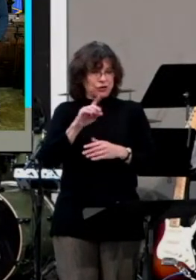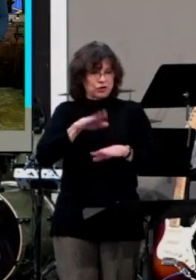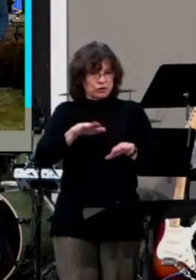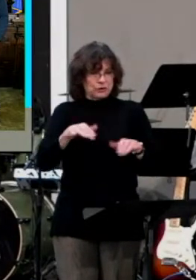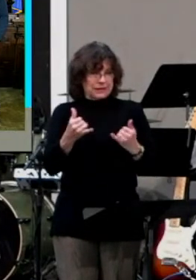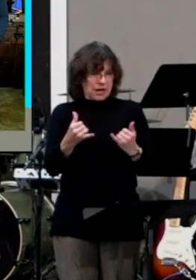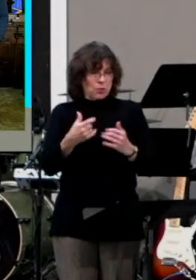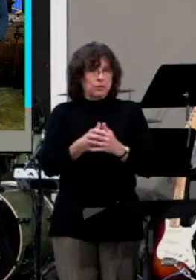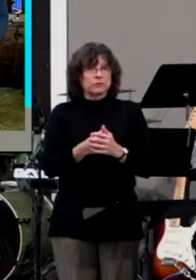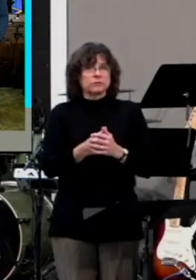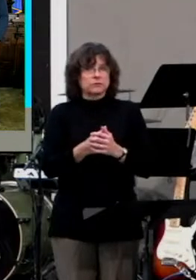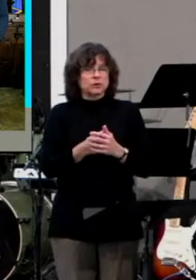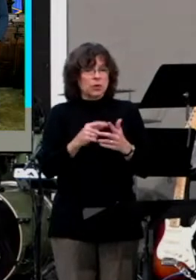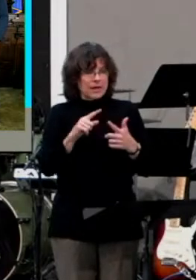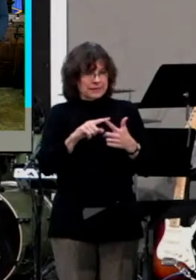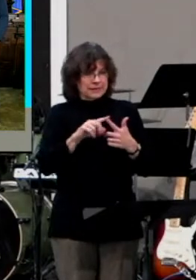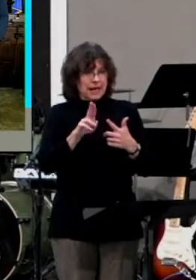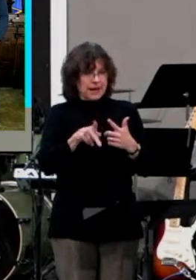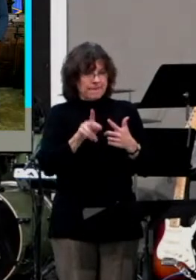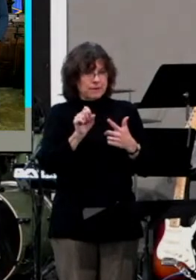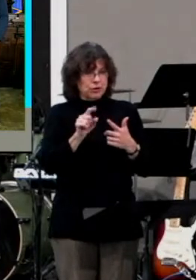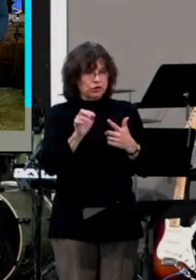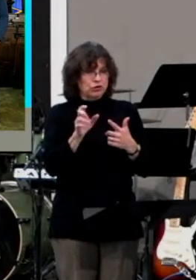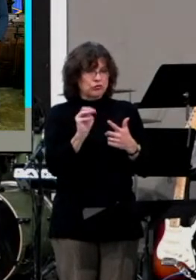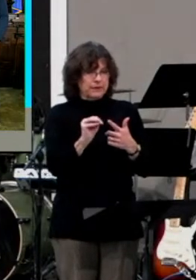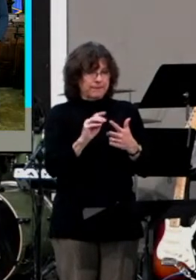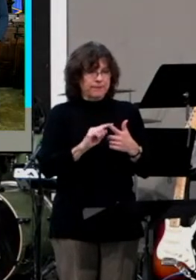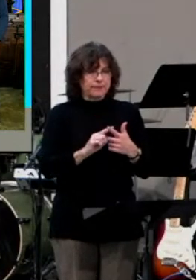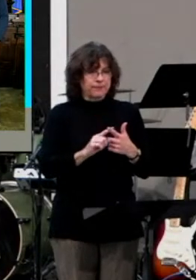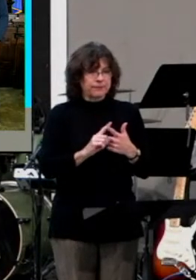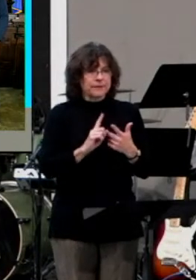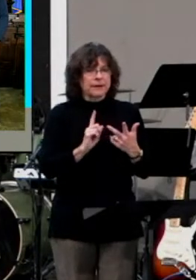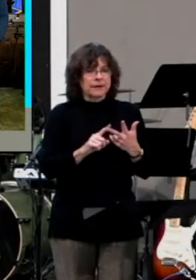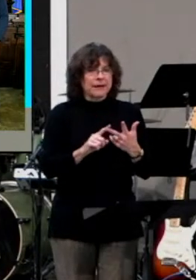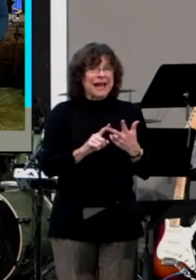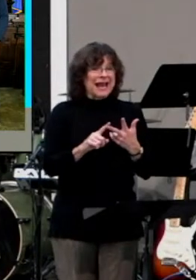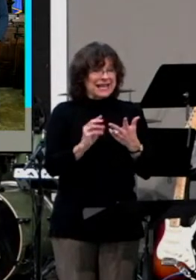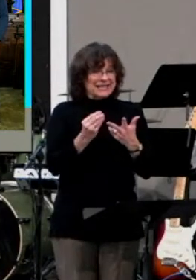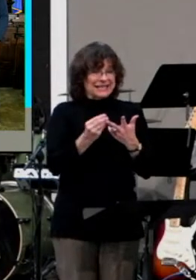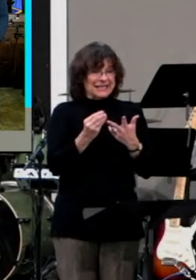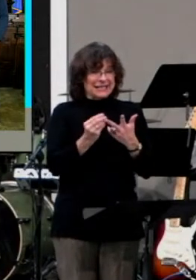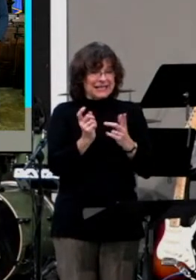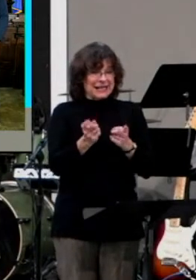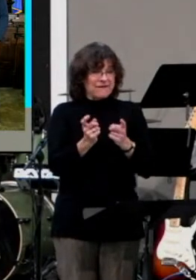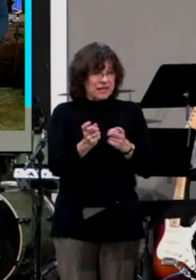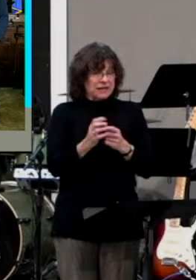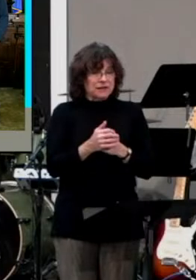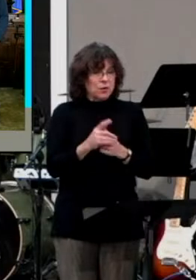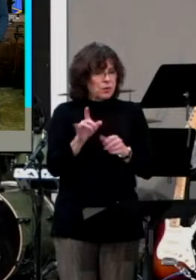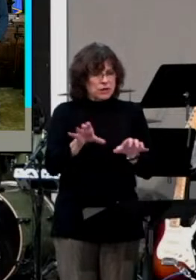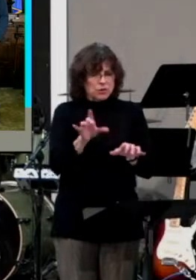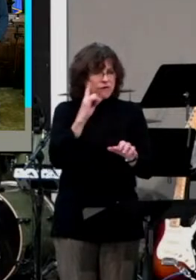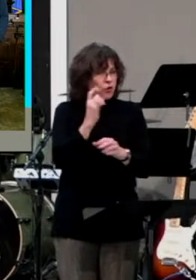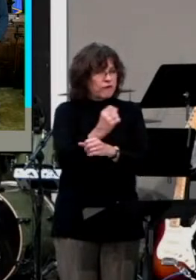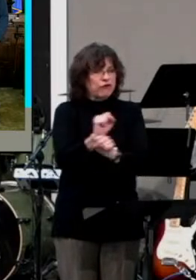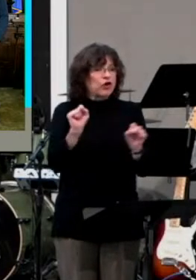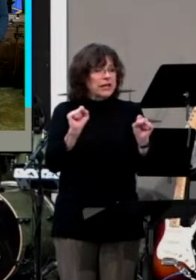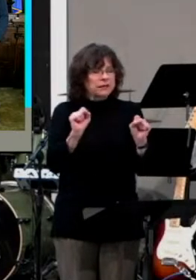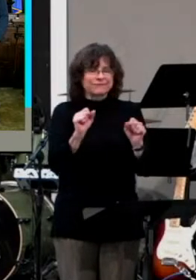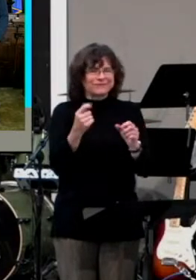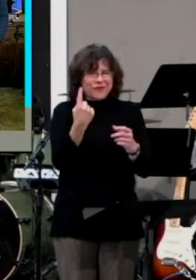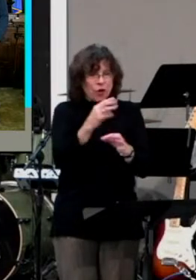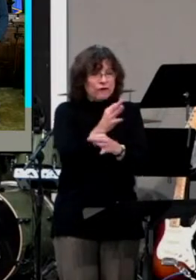family. And giving. We do this totally for free to any child in Minnesota, and now